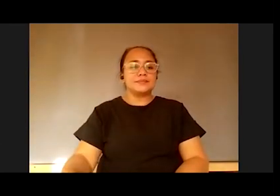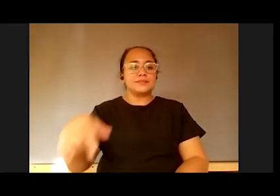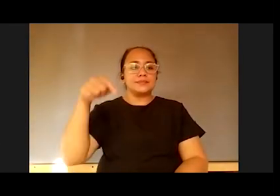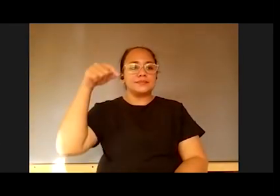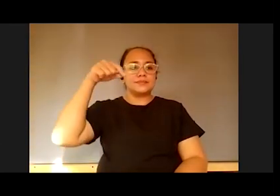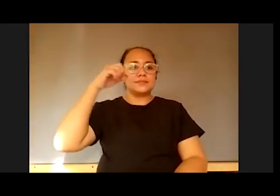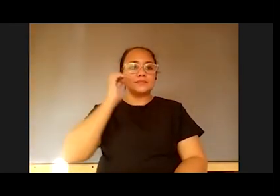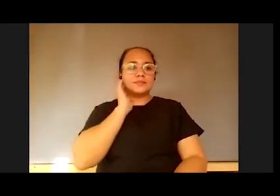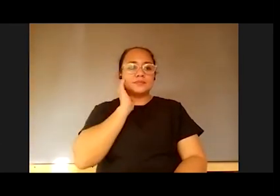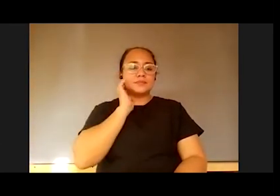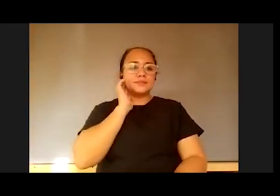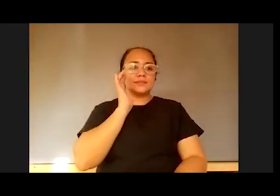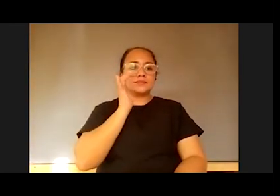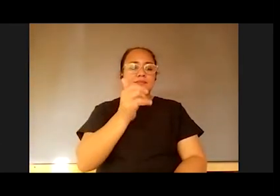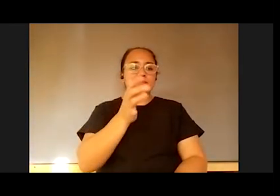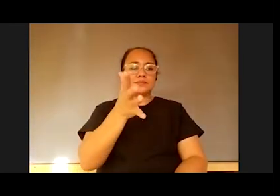Okay.